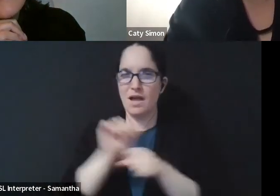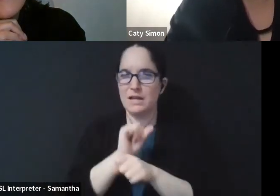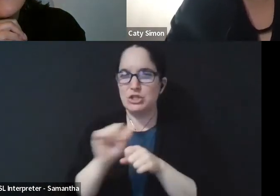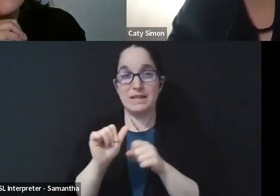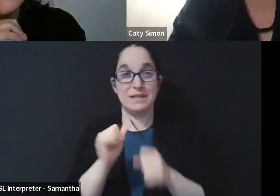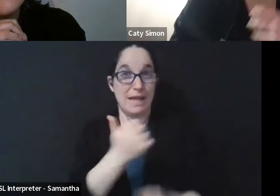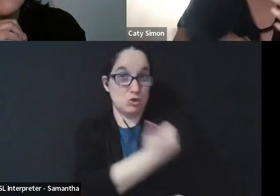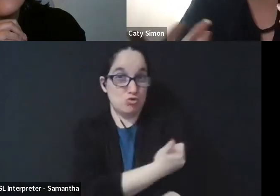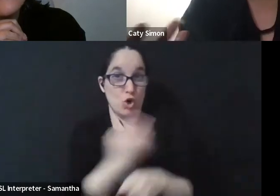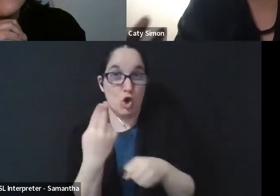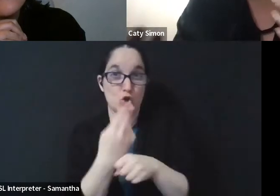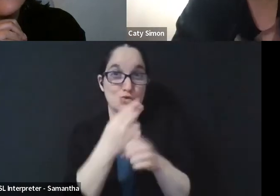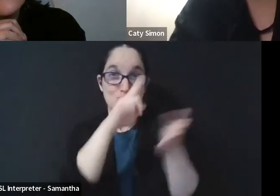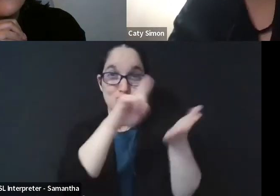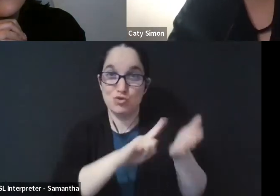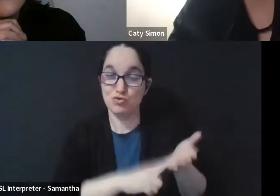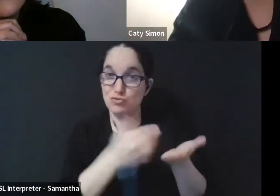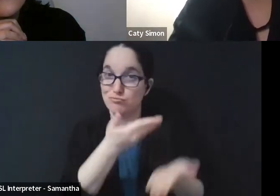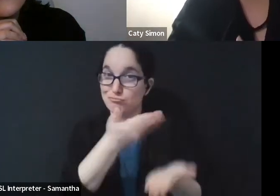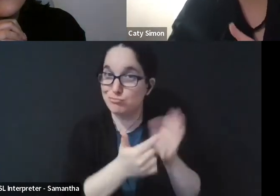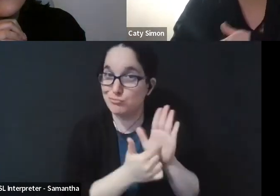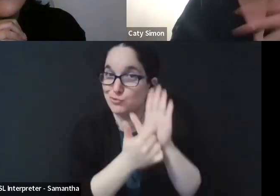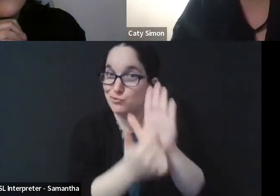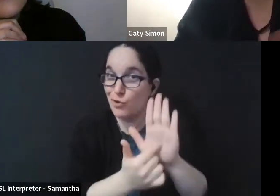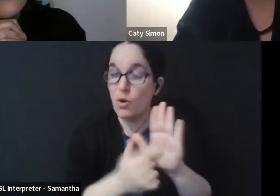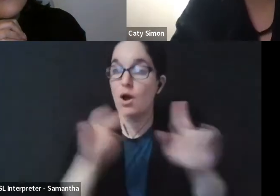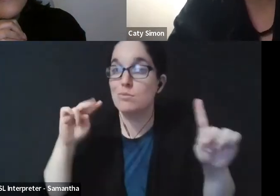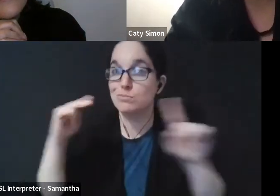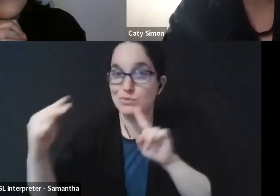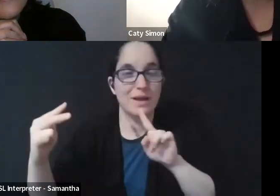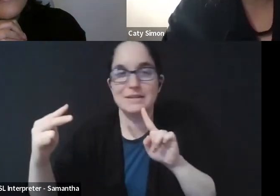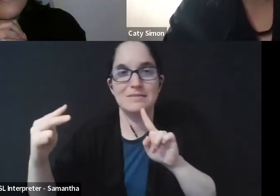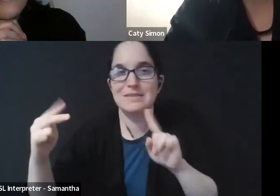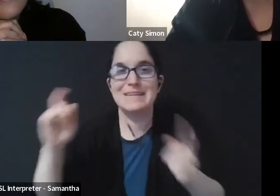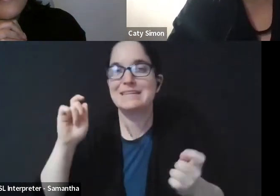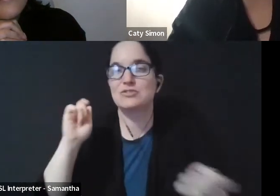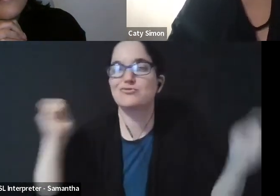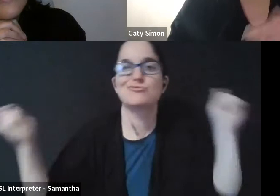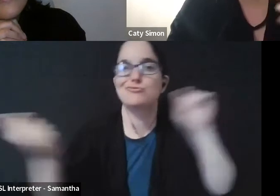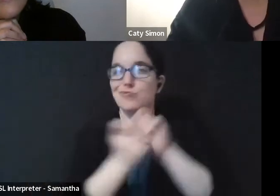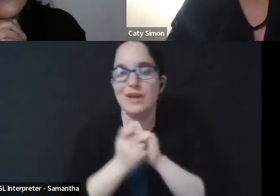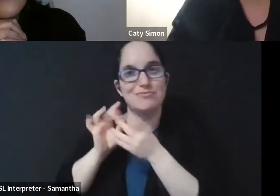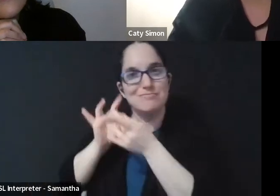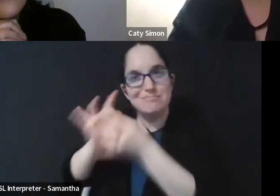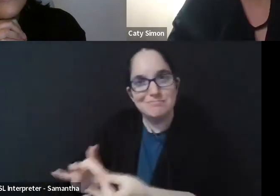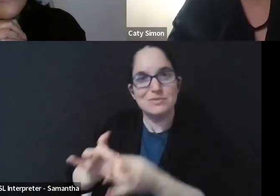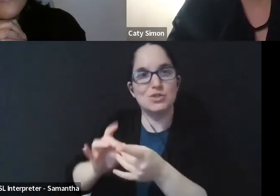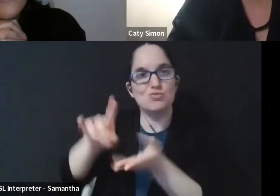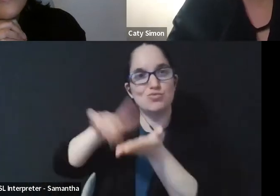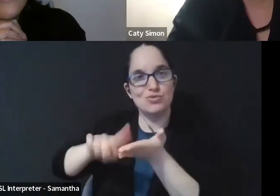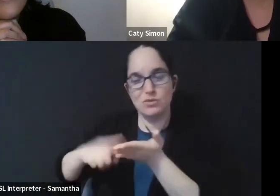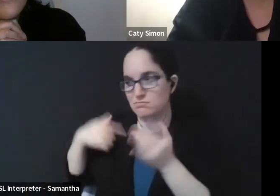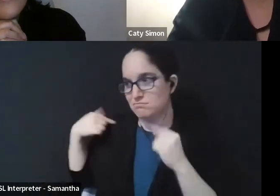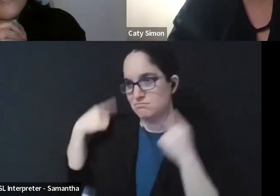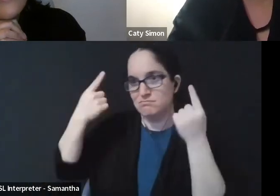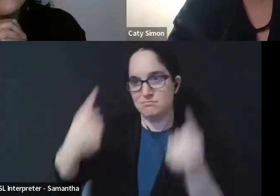research where it's obvious that our perspective has been totally excised to the detriment of the research. Like since I've been a reviewer for